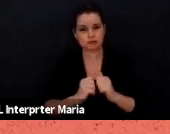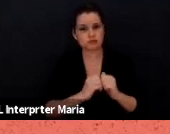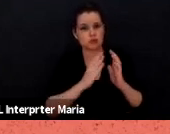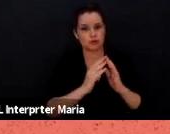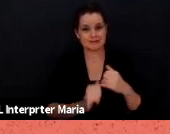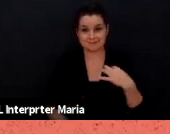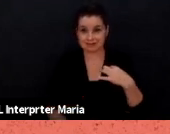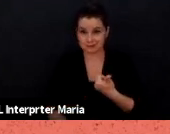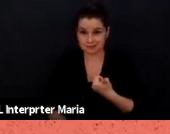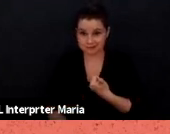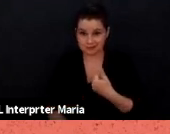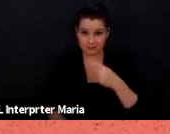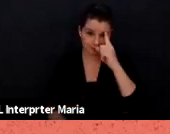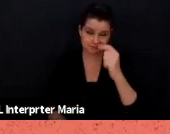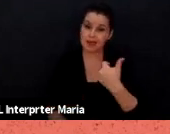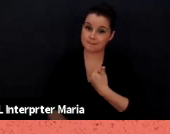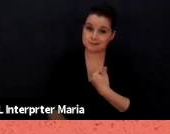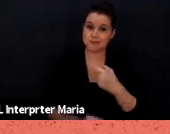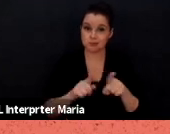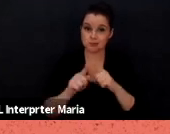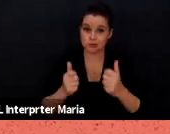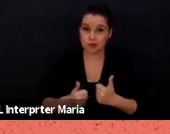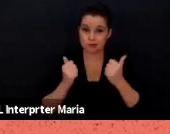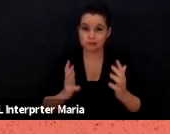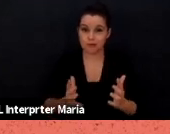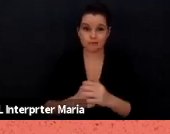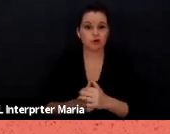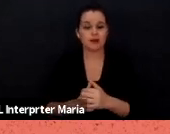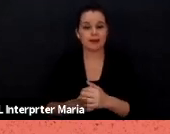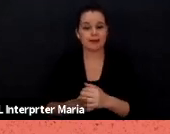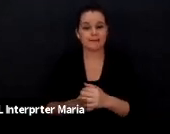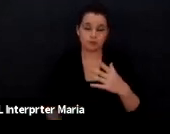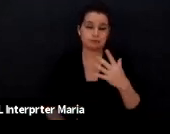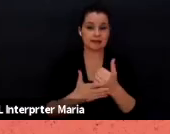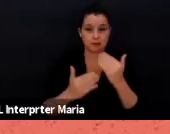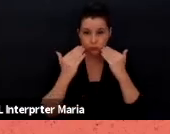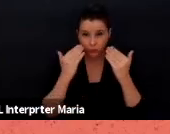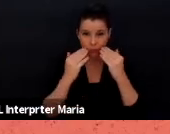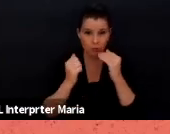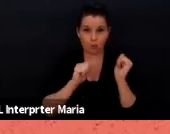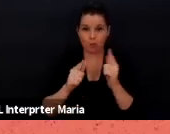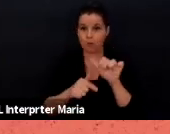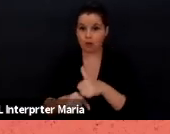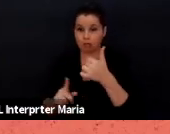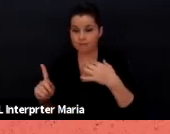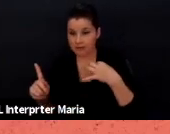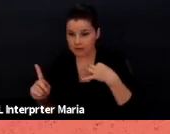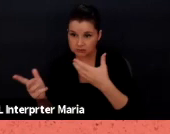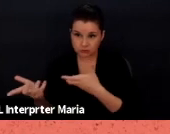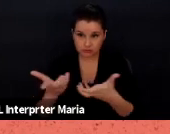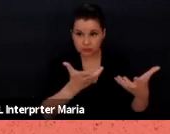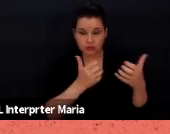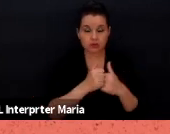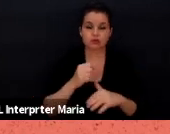volunteer myself because I myself am also a survivor. And all of these other volunteers throughout the